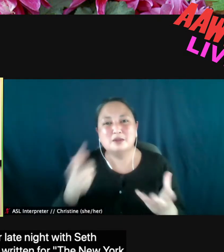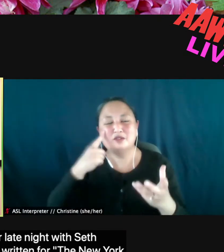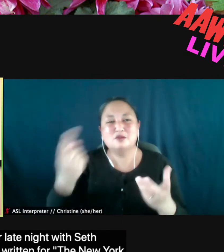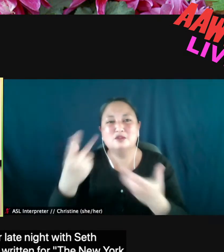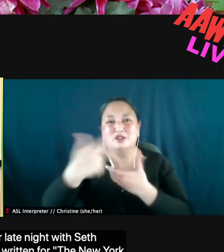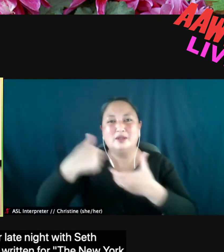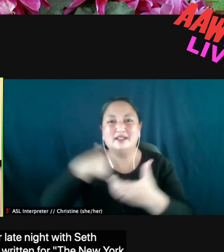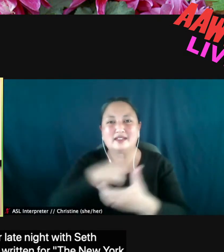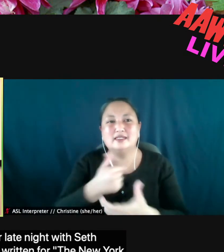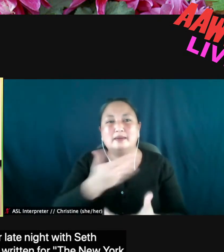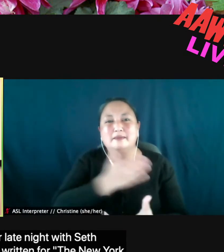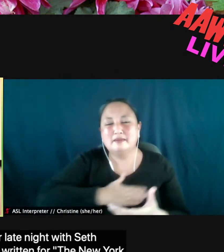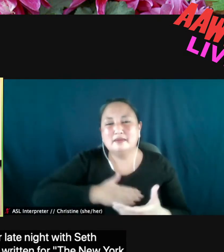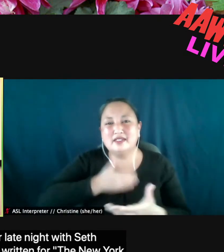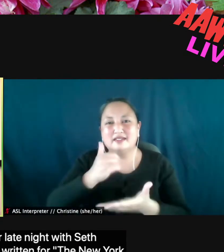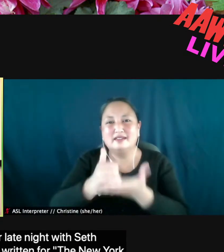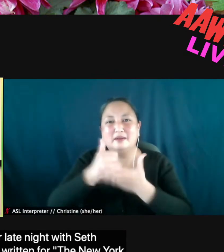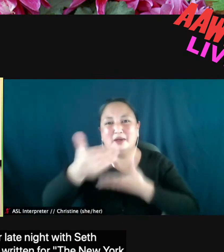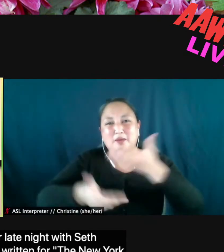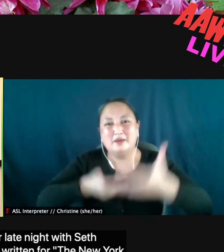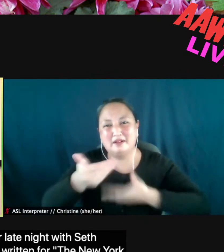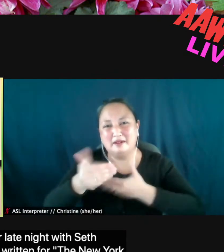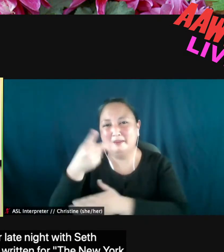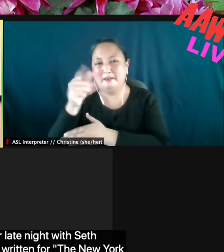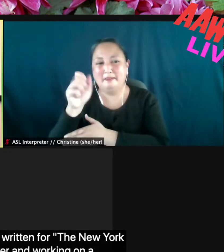join me in welcoming Pam.